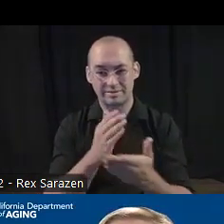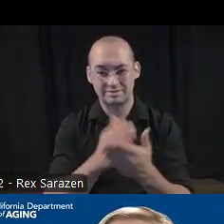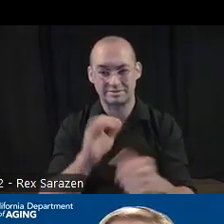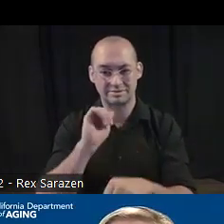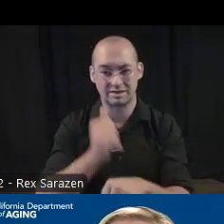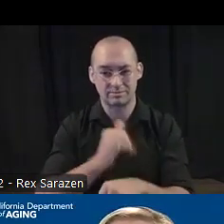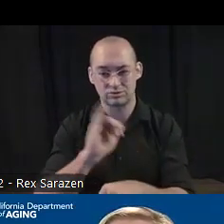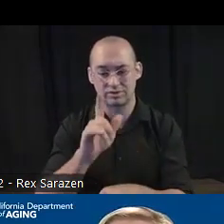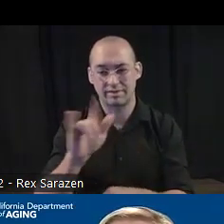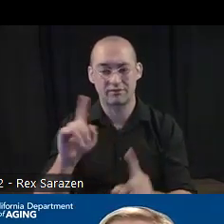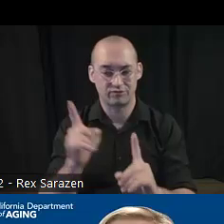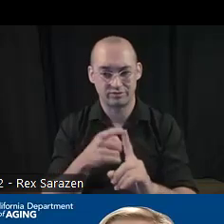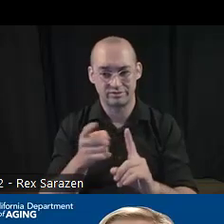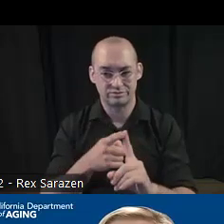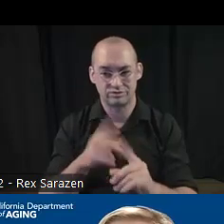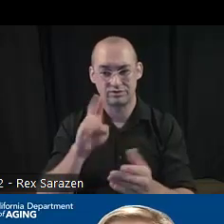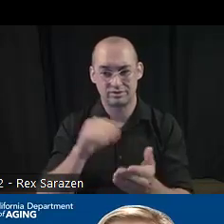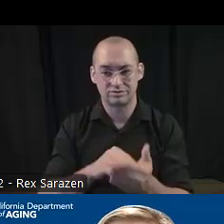July 1st of